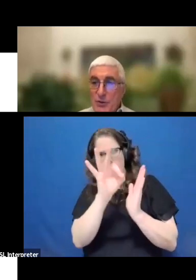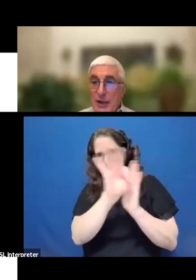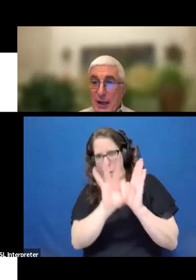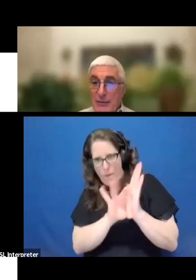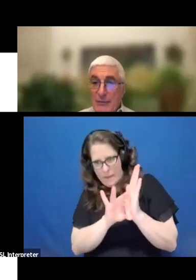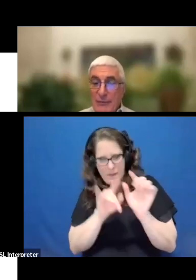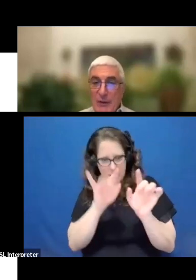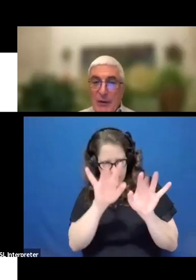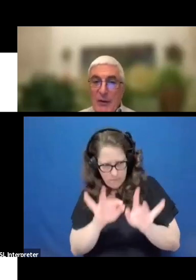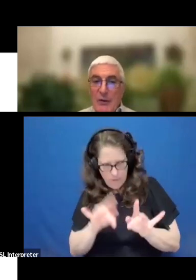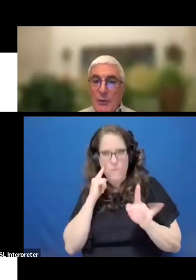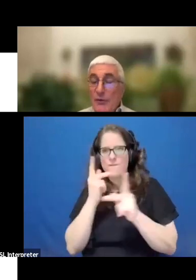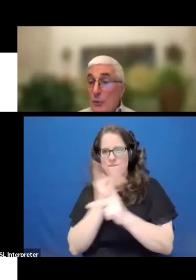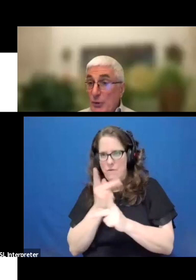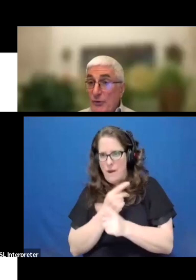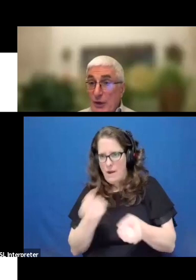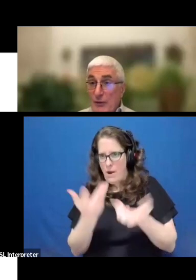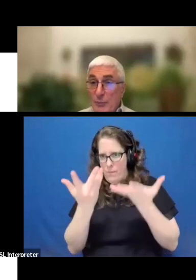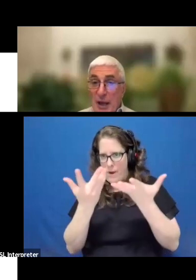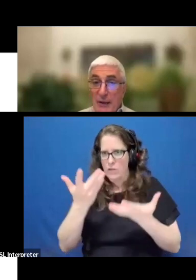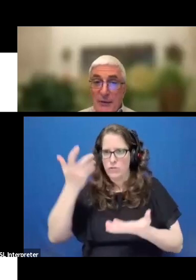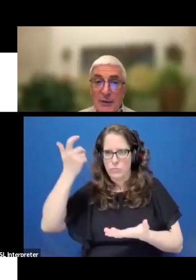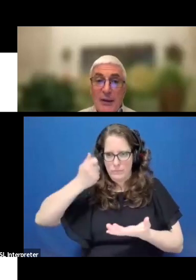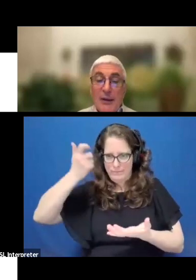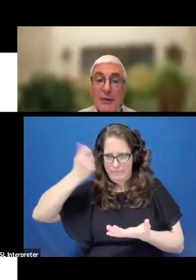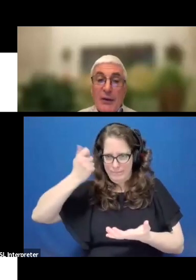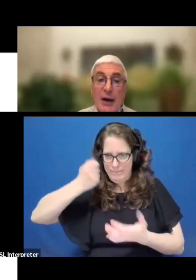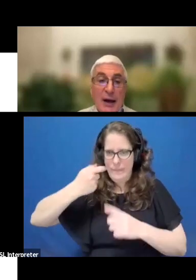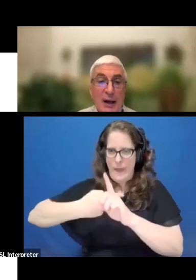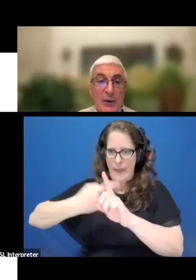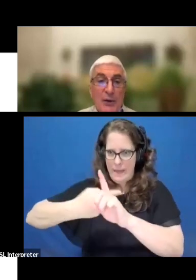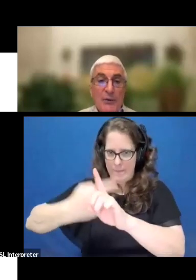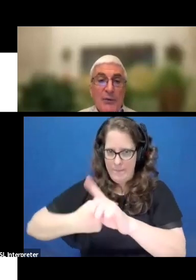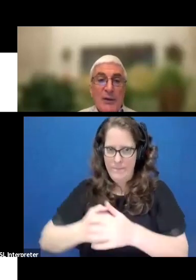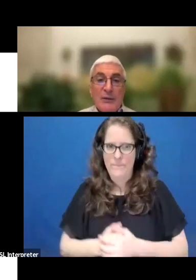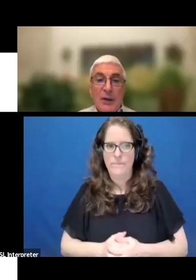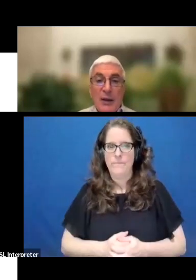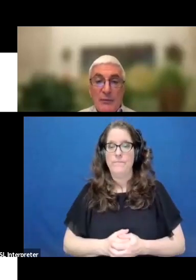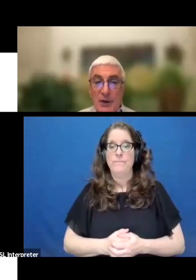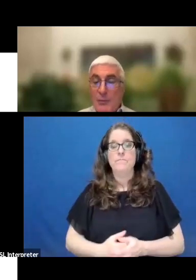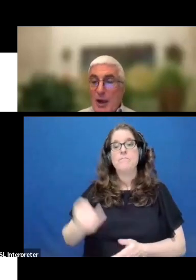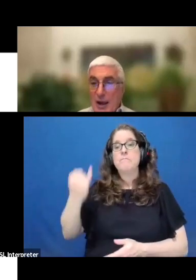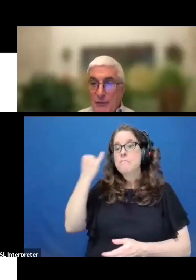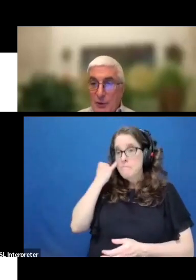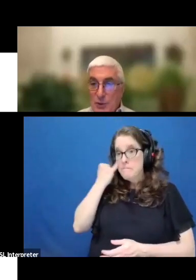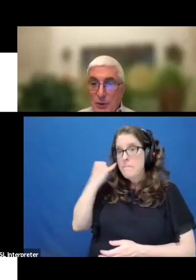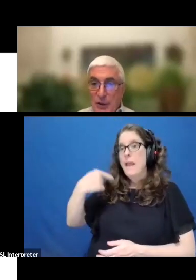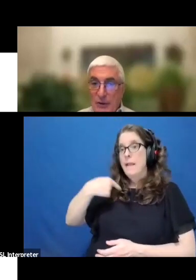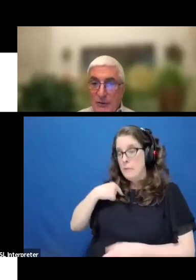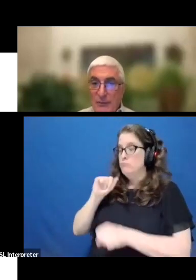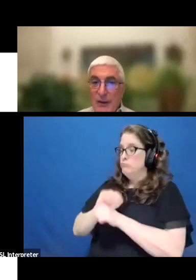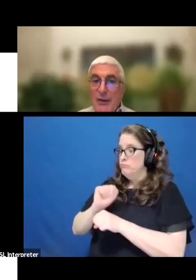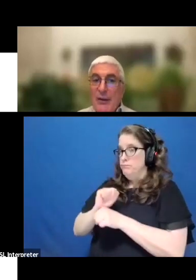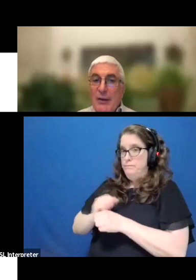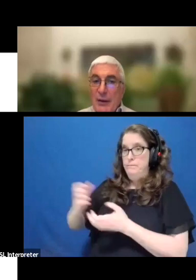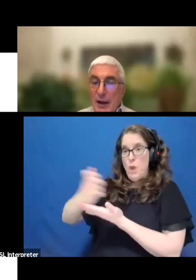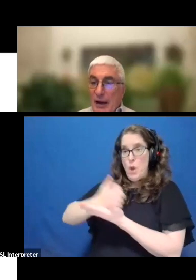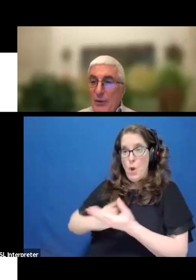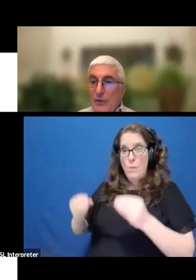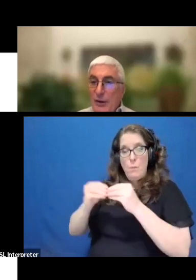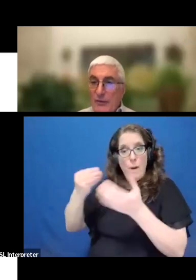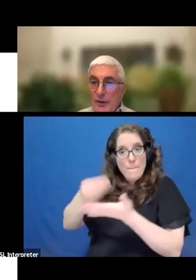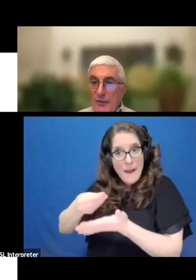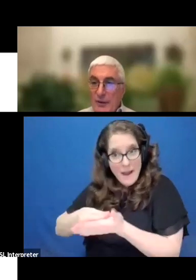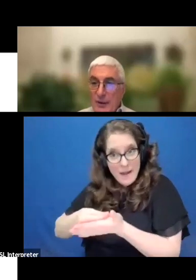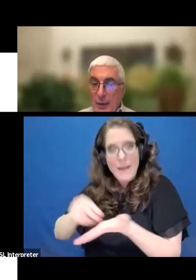they should get. So as you would expect, the higher the lifetime average earnings, the